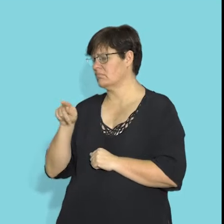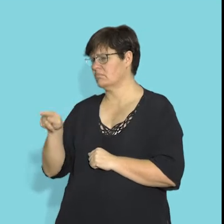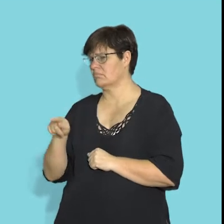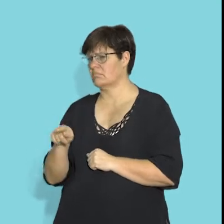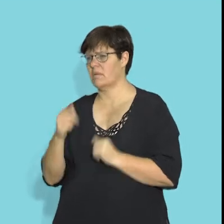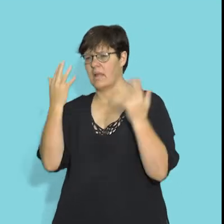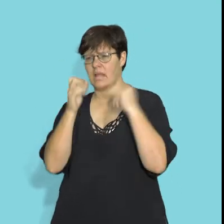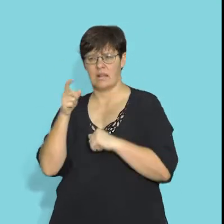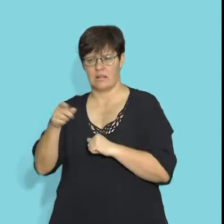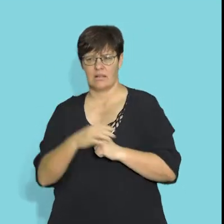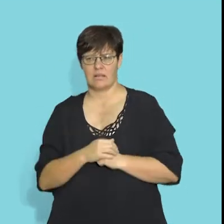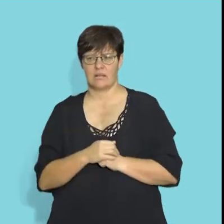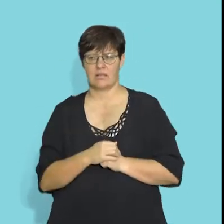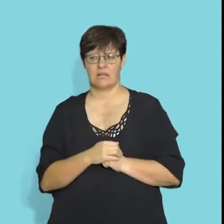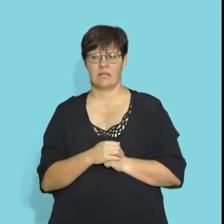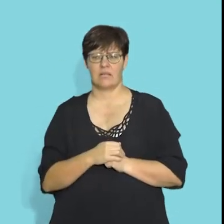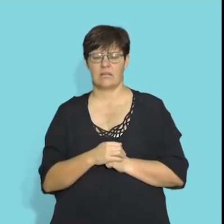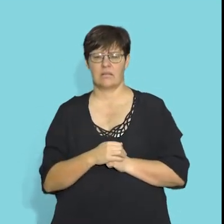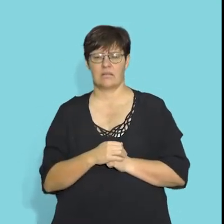let's calculate that.